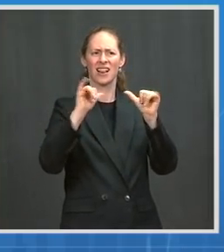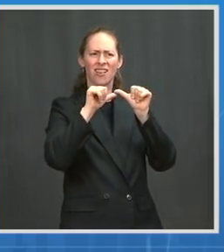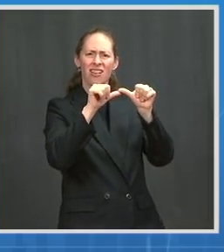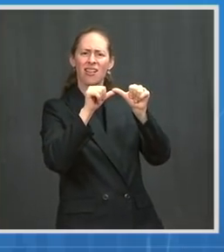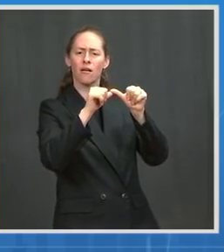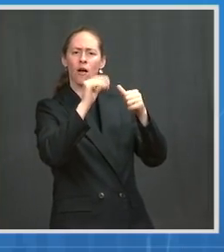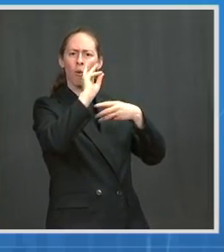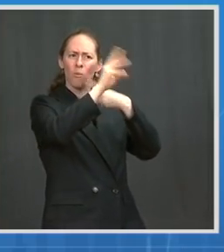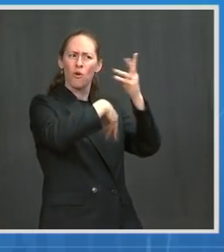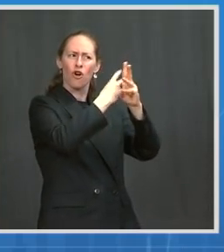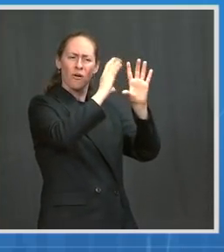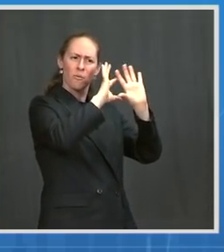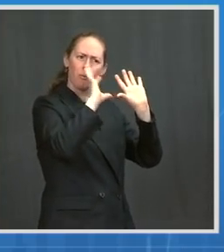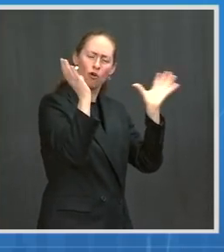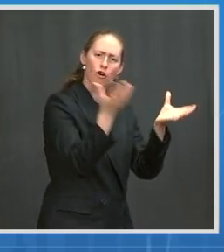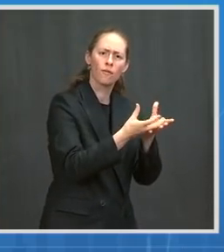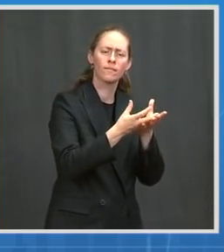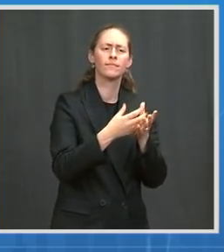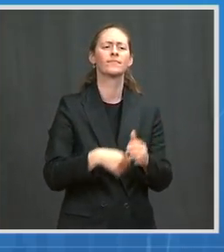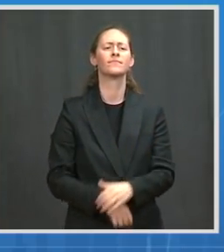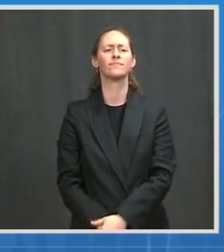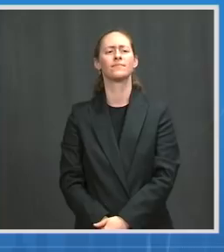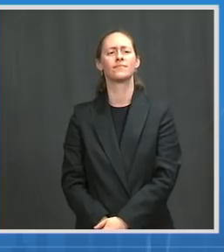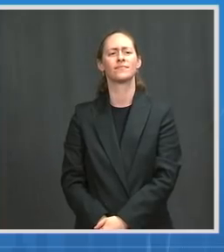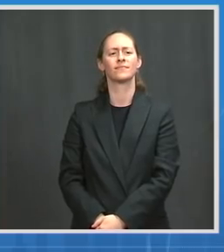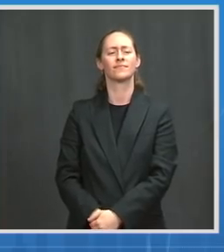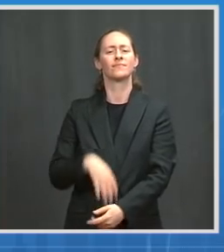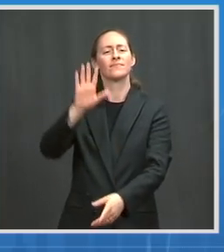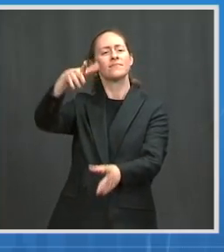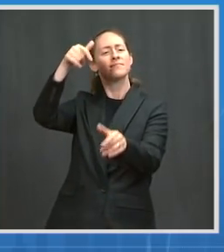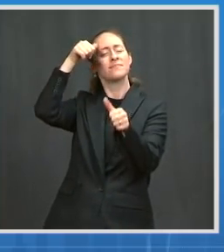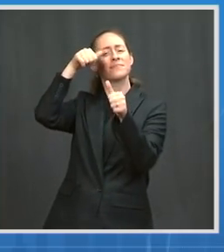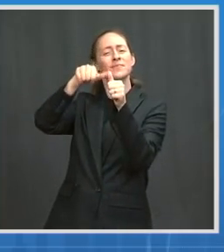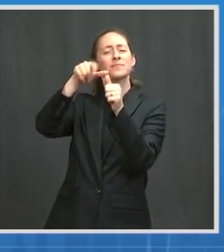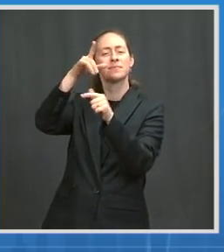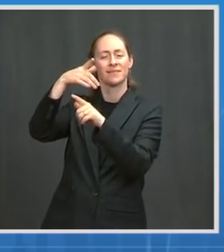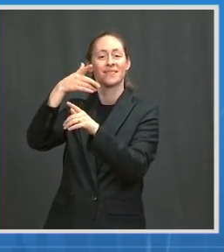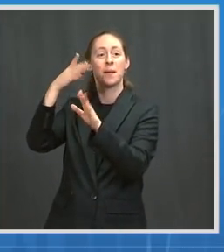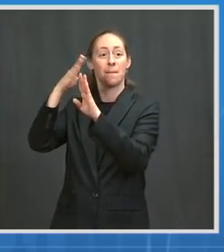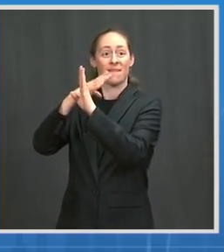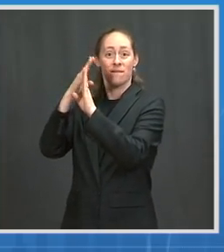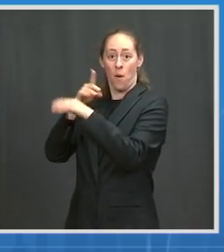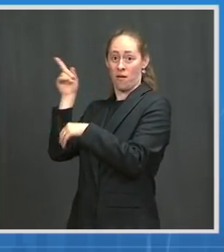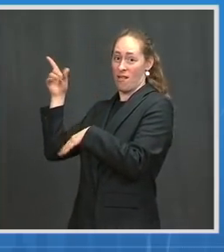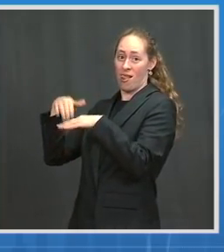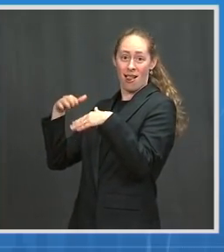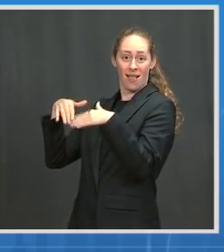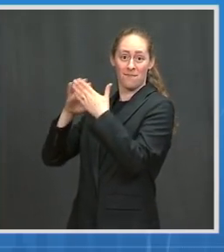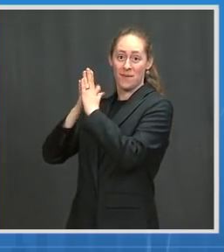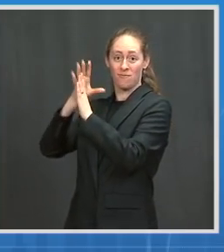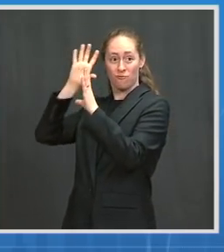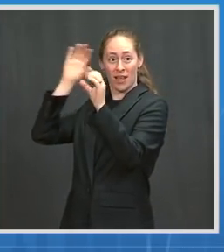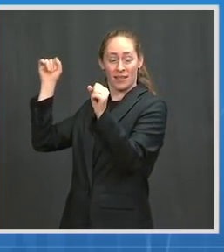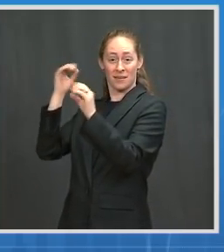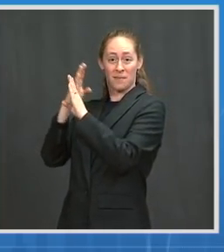where the country was before President Biden took office. In mid-January, the United States had more than